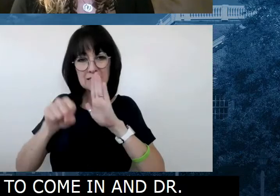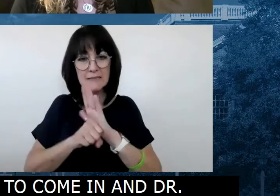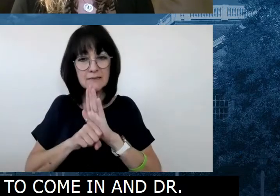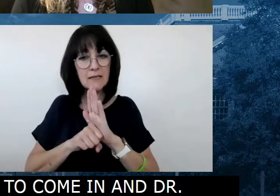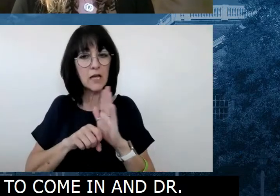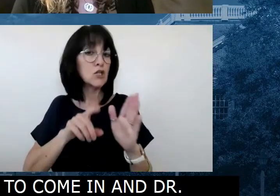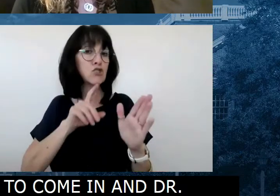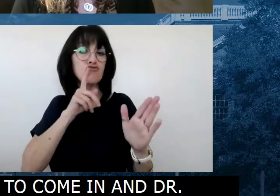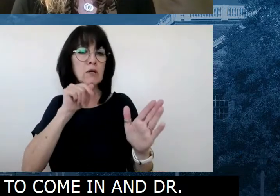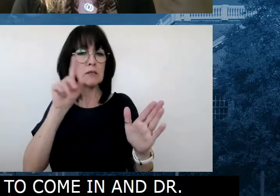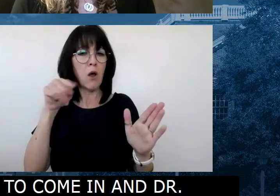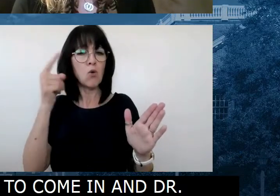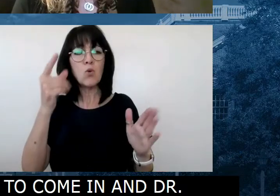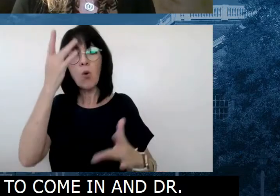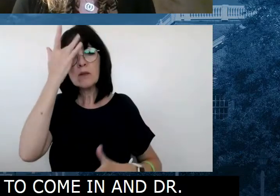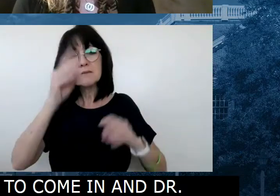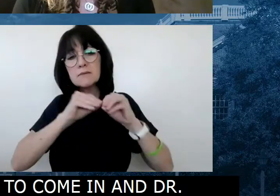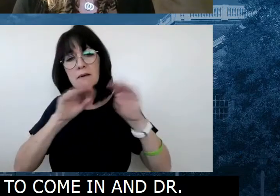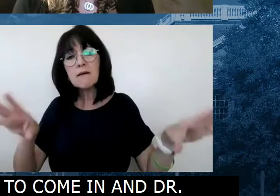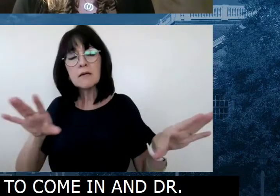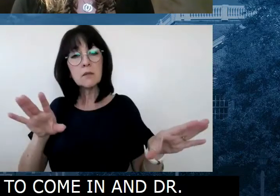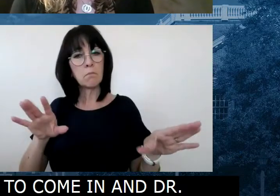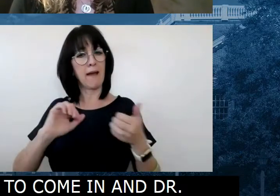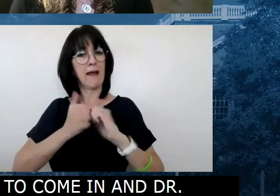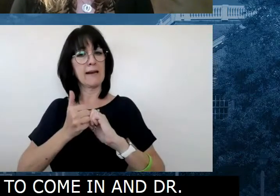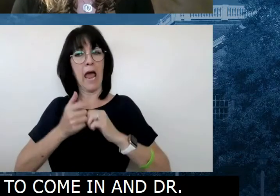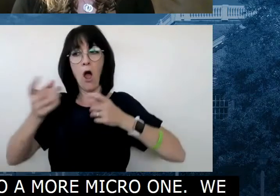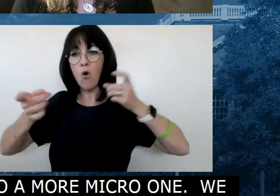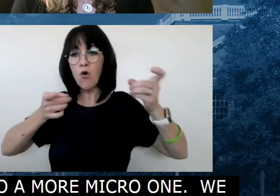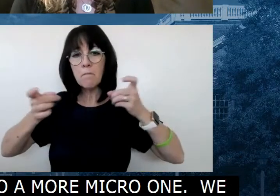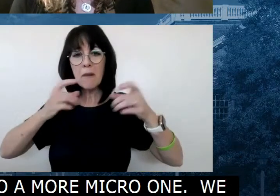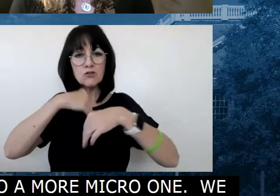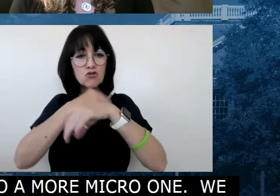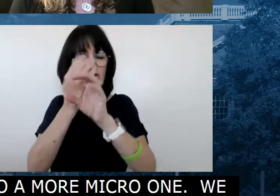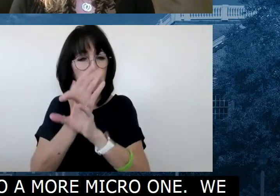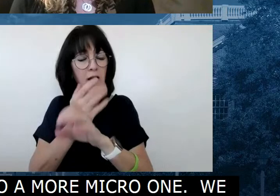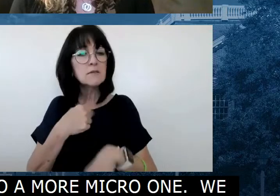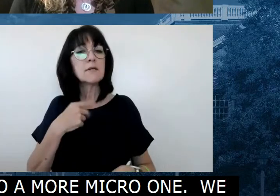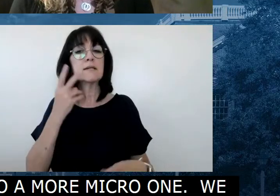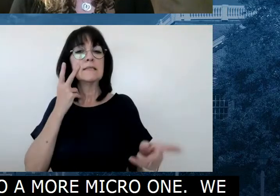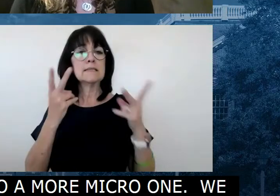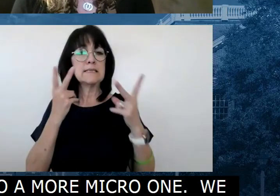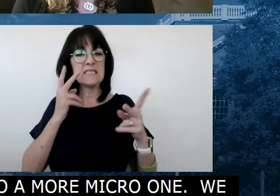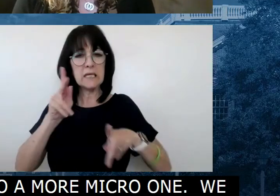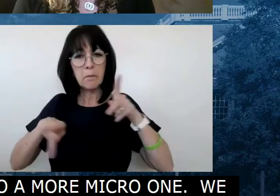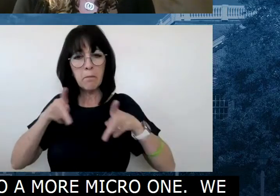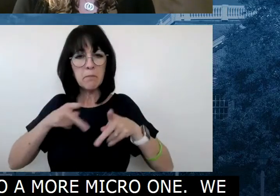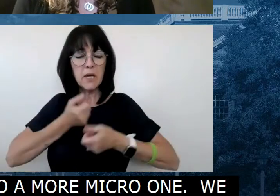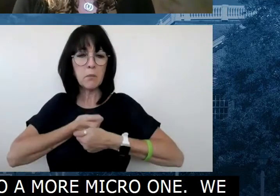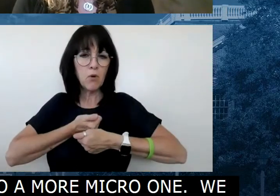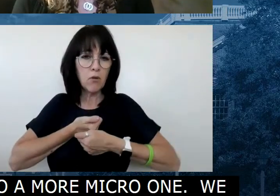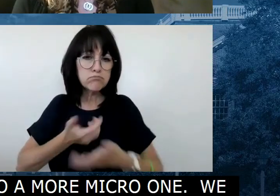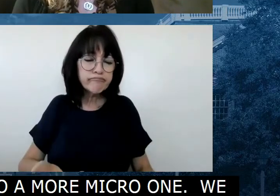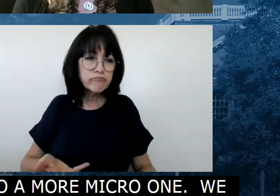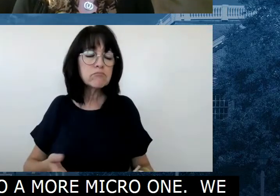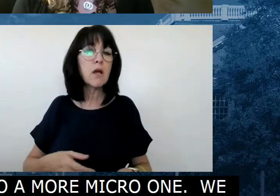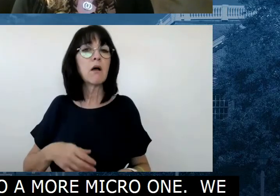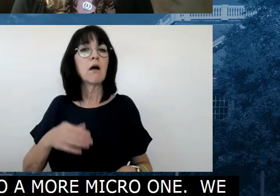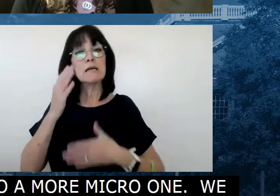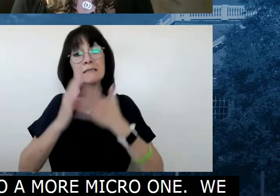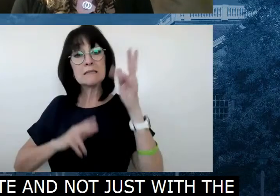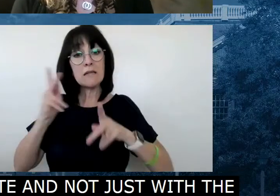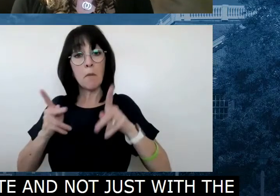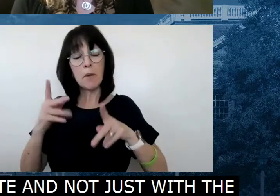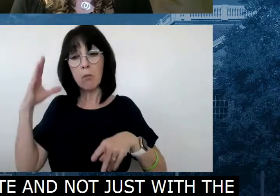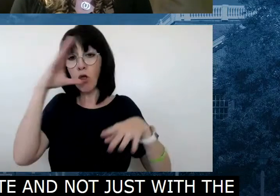overall. We've seen where our partners get stressed. We've seen where we've had maybe assumptions made in plans where it